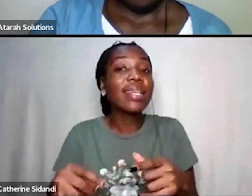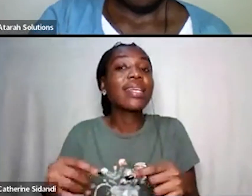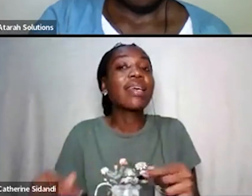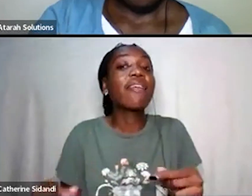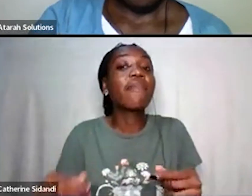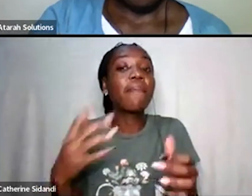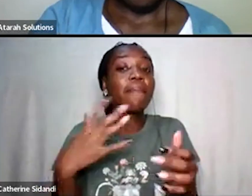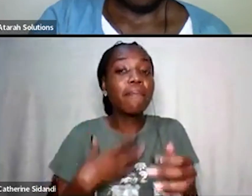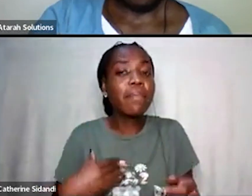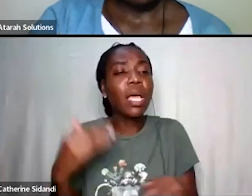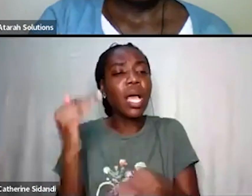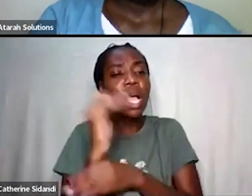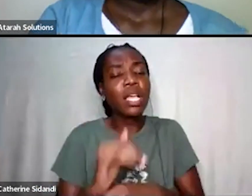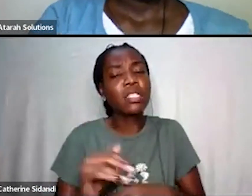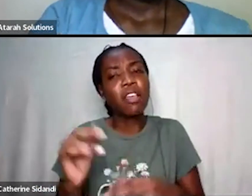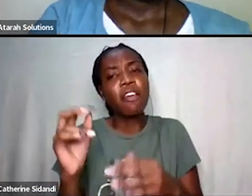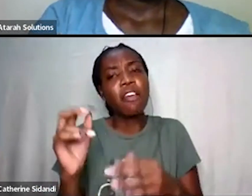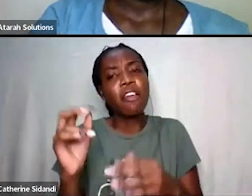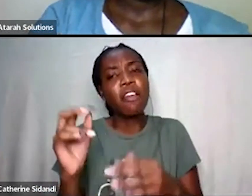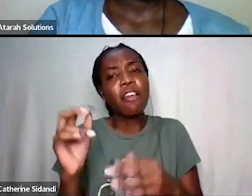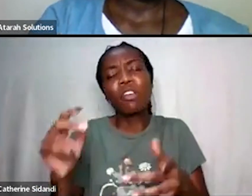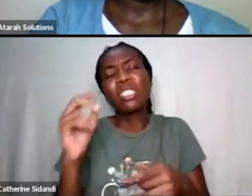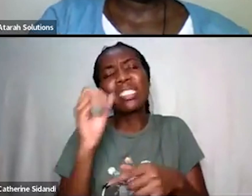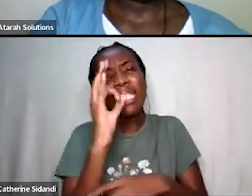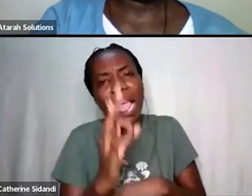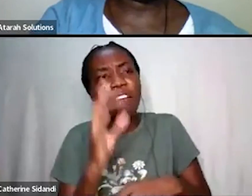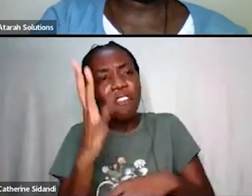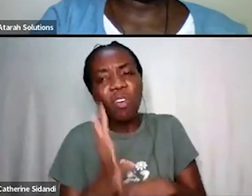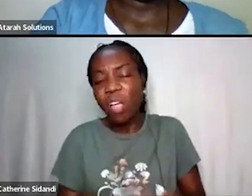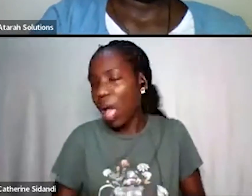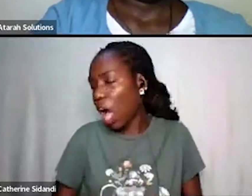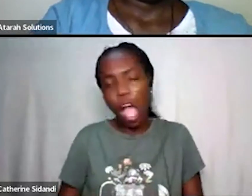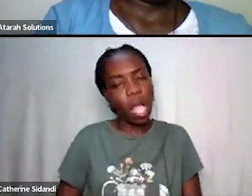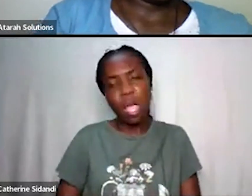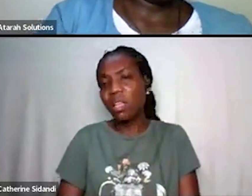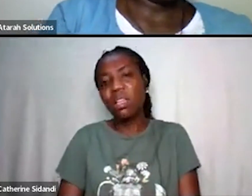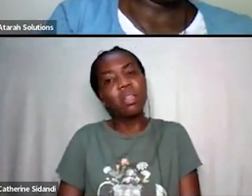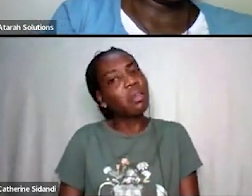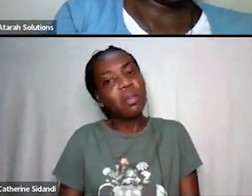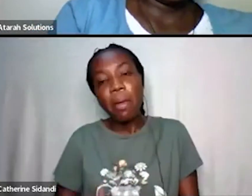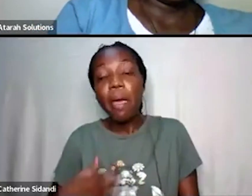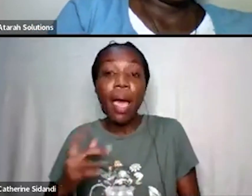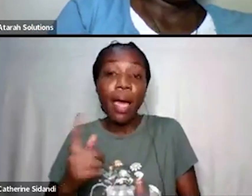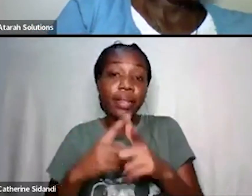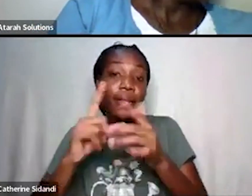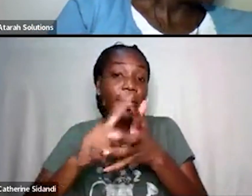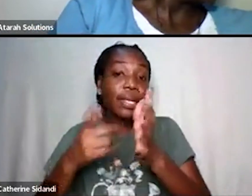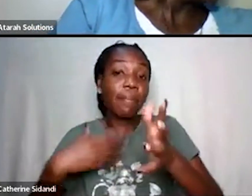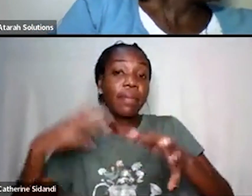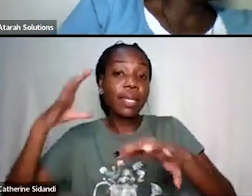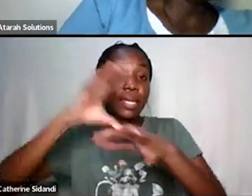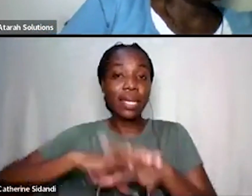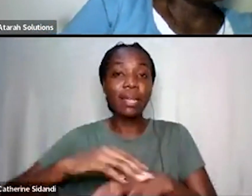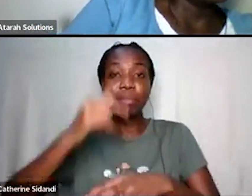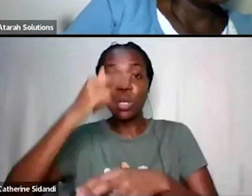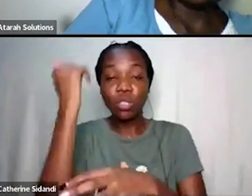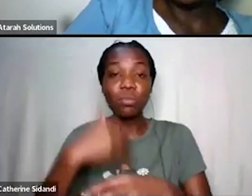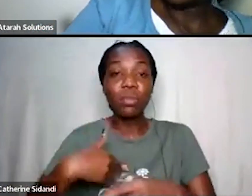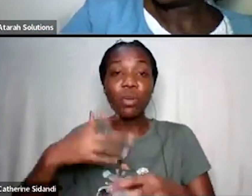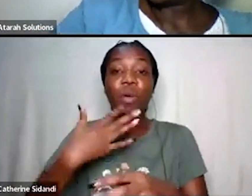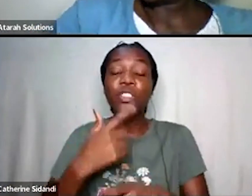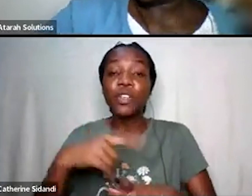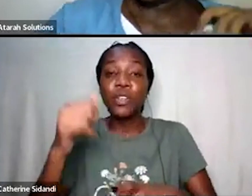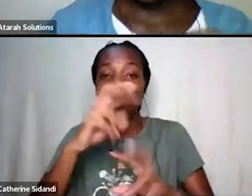and the 4th time, you can imagine, every month going and being told no, no, no. And finally, I got it. Just look for someone. Why? Because I really wanted to